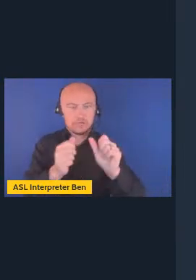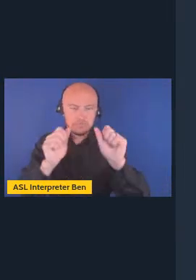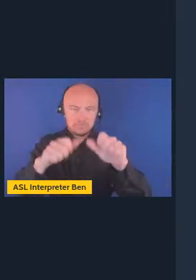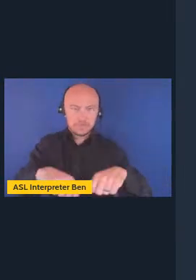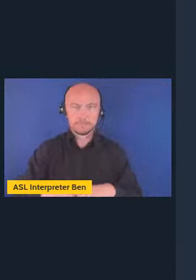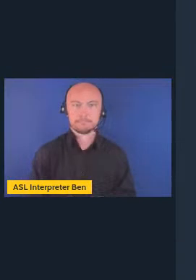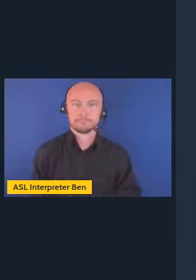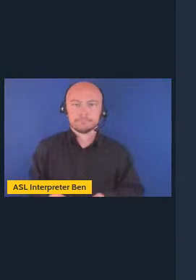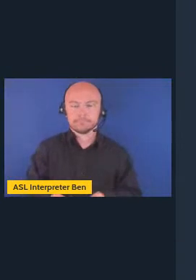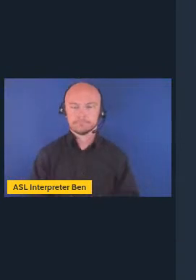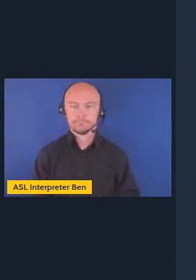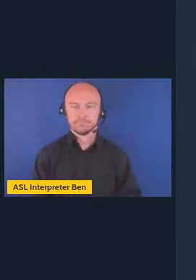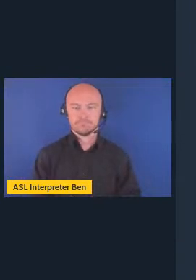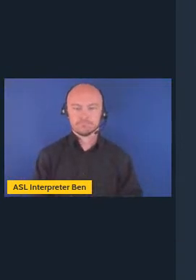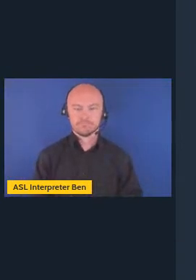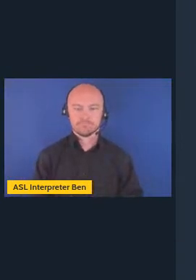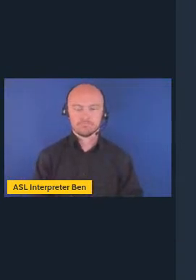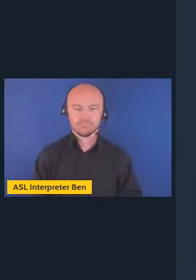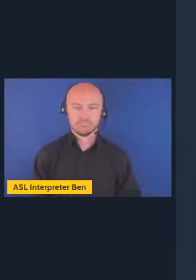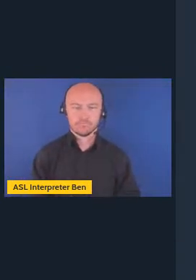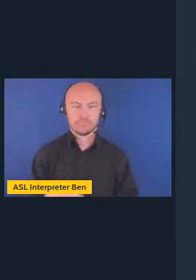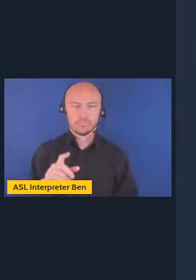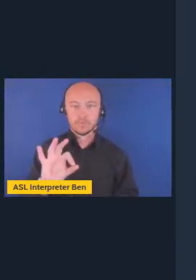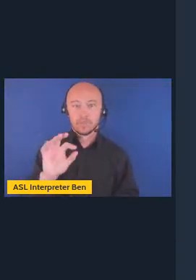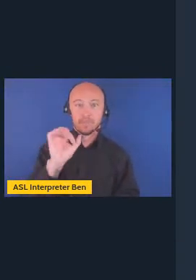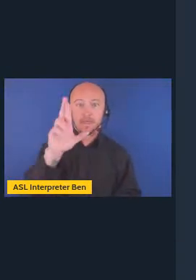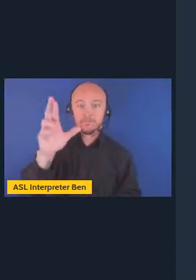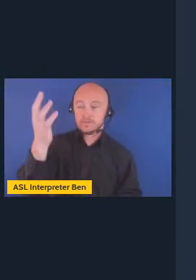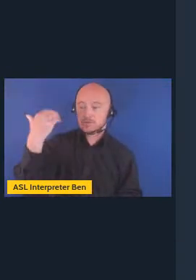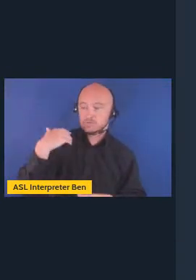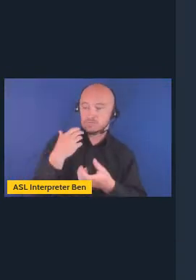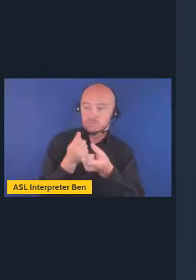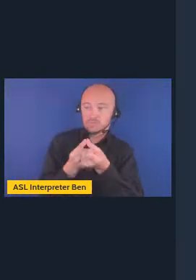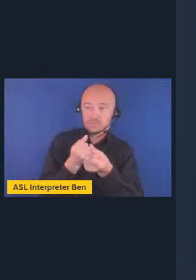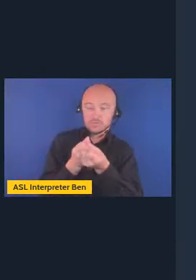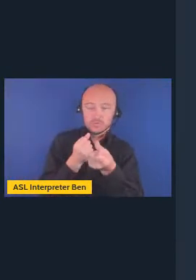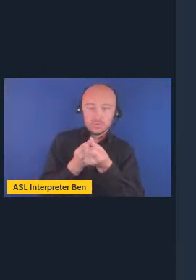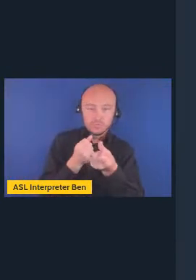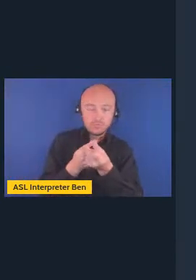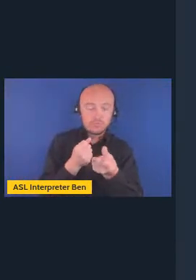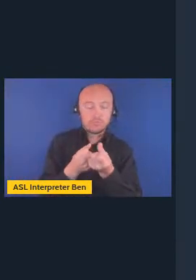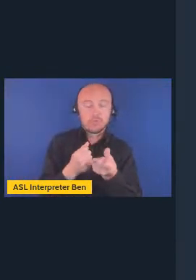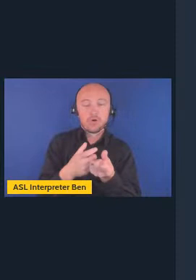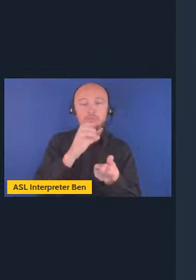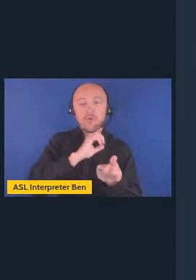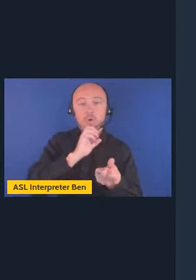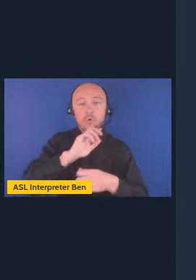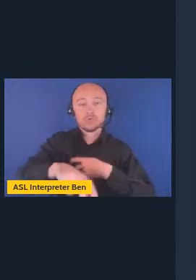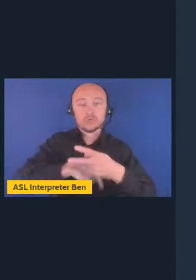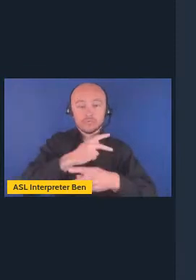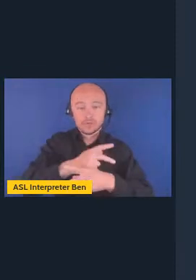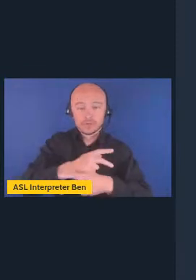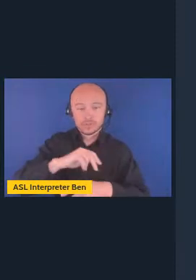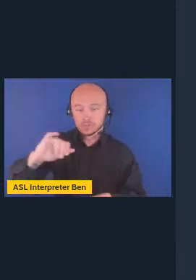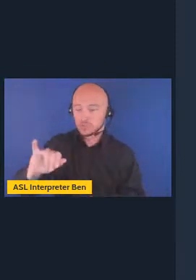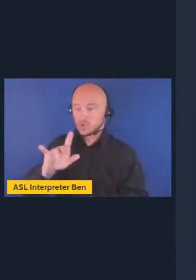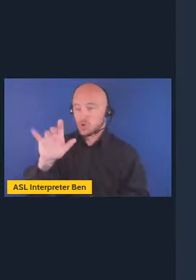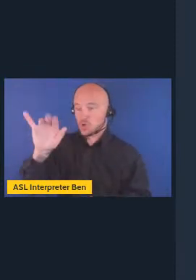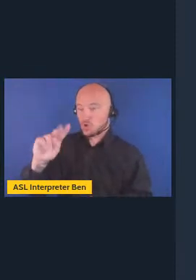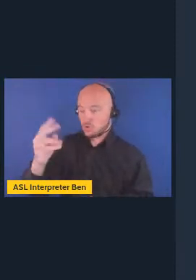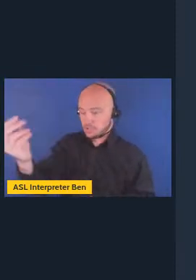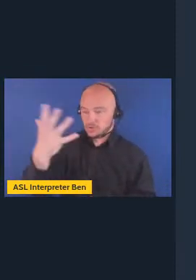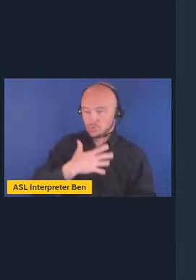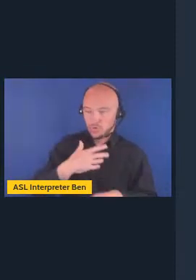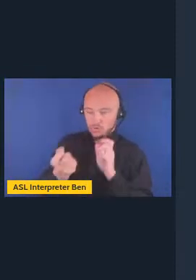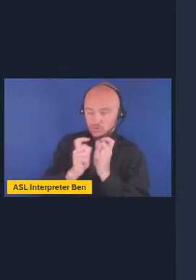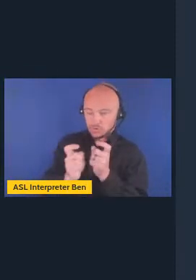versions. This feature used to only support release branches based on major versions, but Julian contributed a change to extend